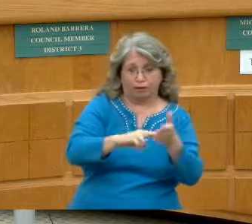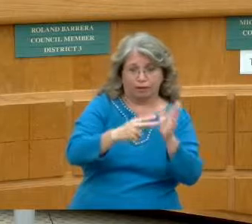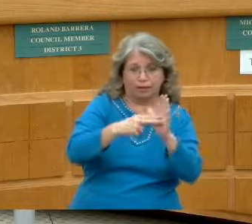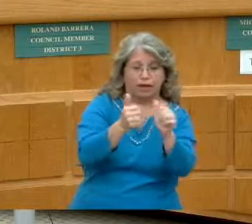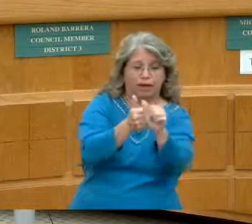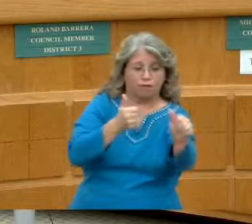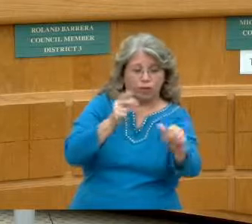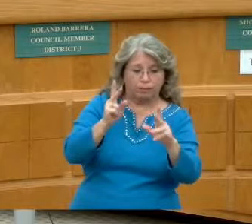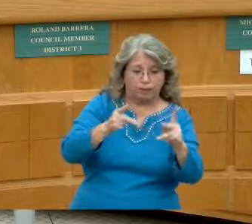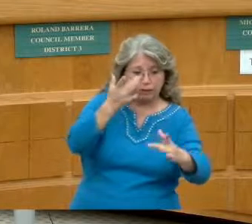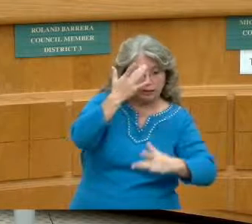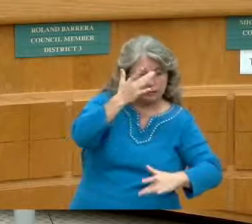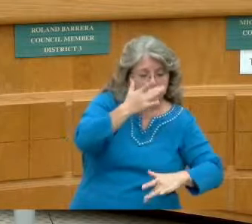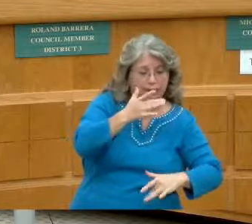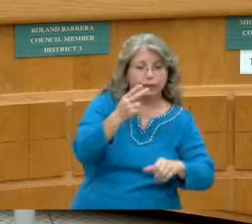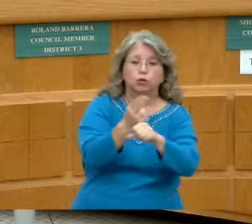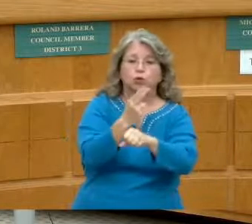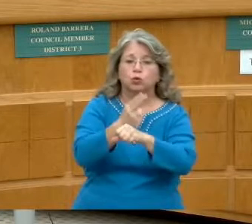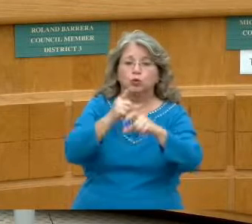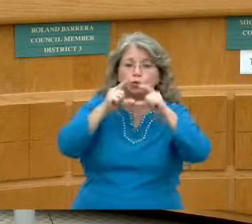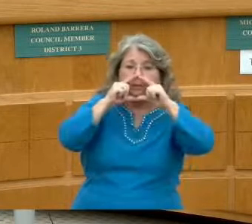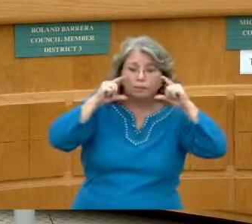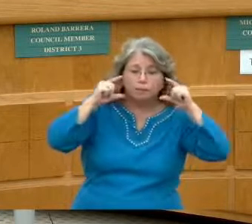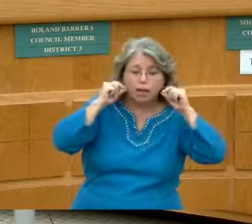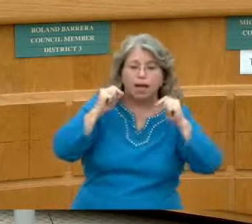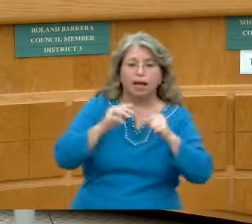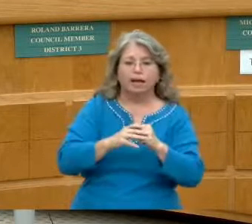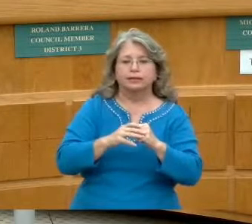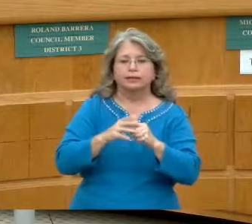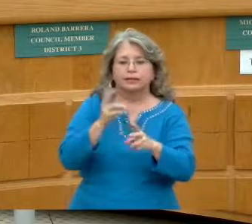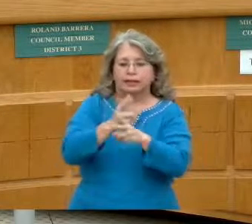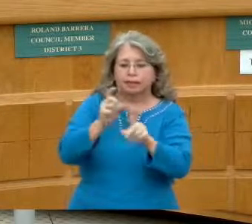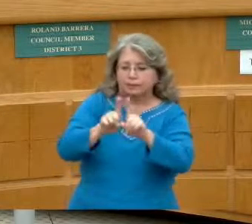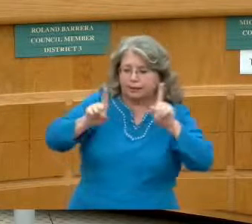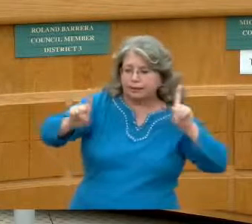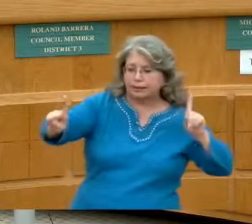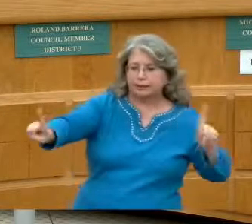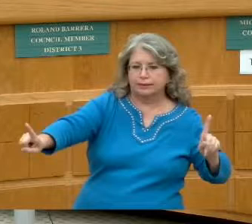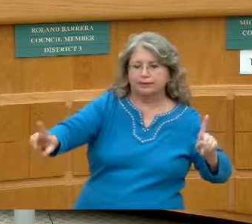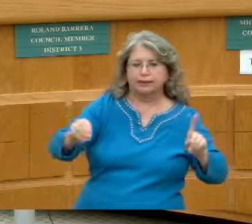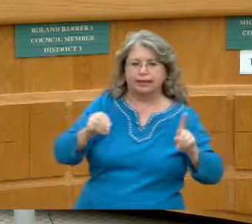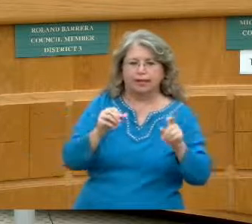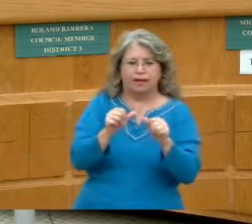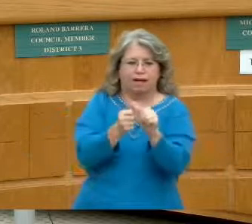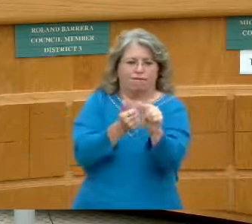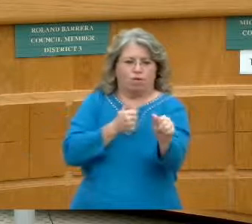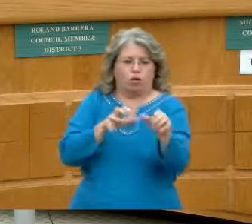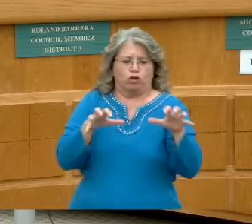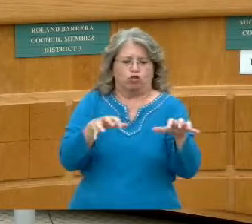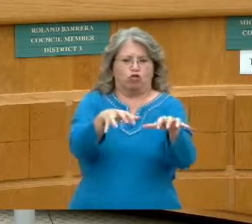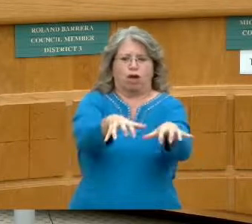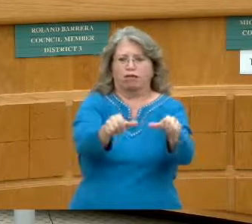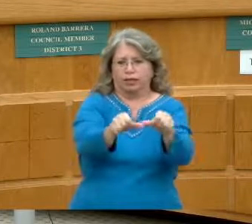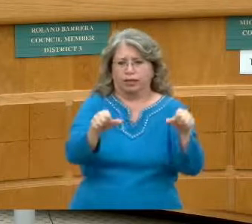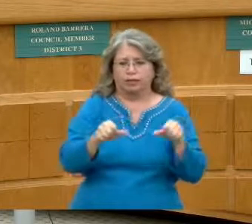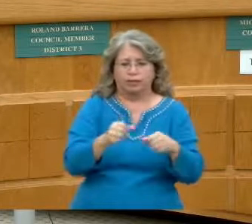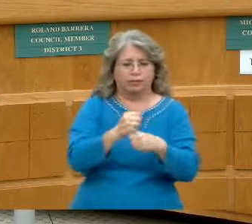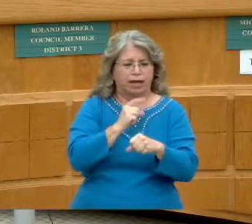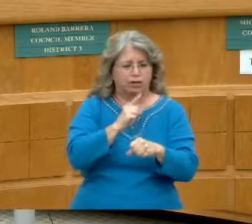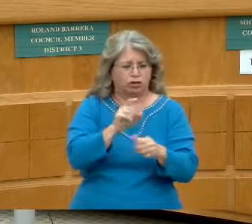wear a mask, practice social distancing, and avoid crowded areas. Ensure that the place that you are in has